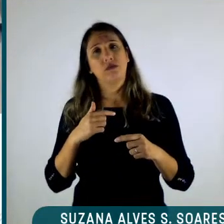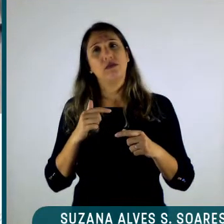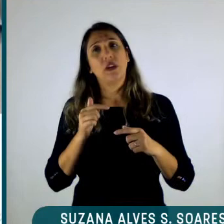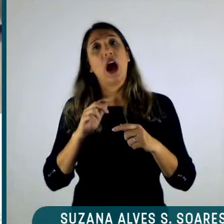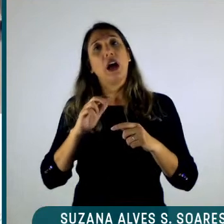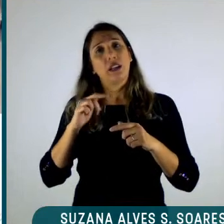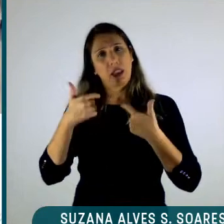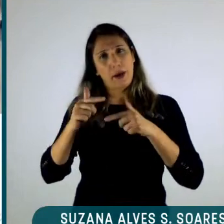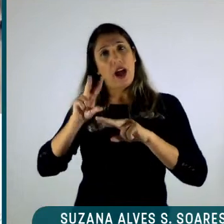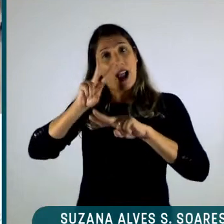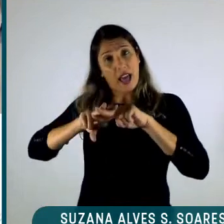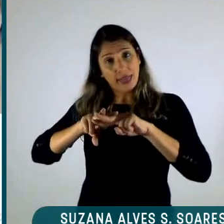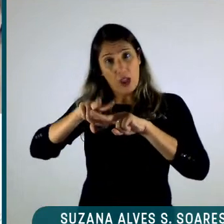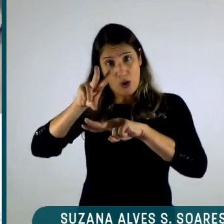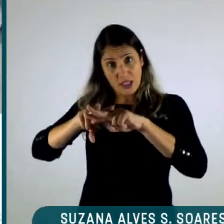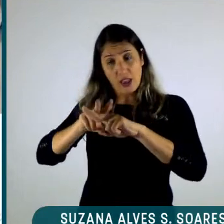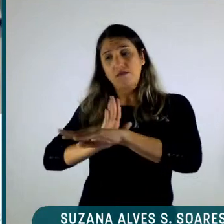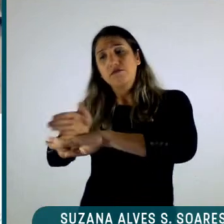honest.